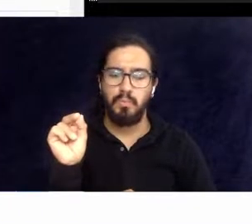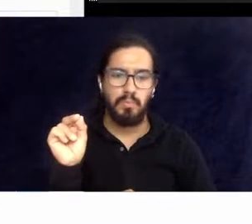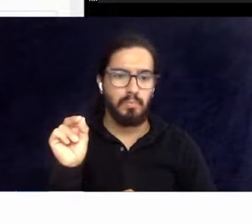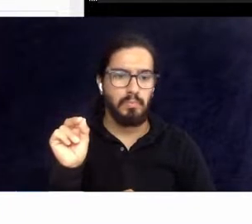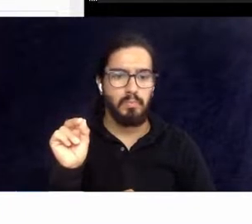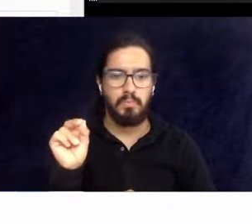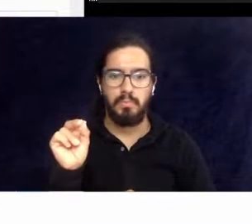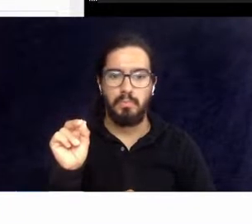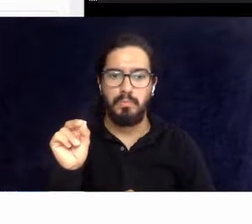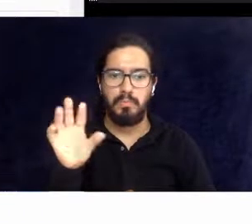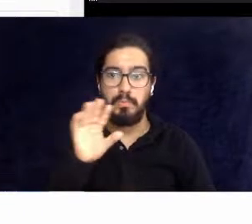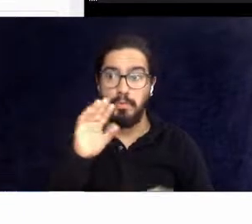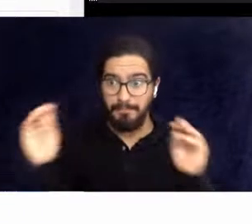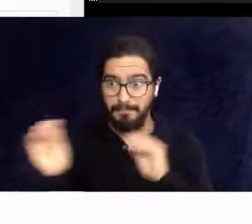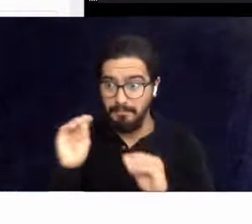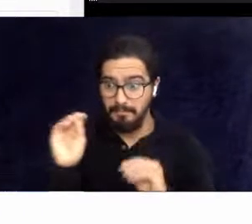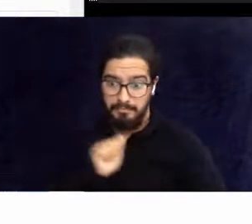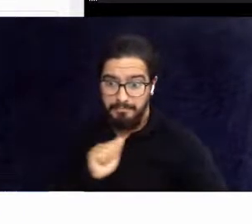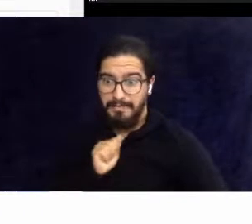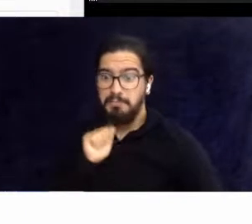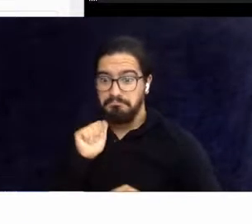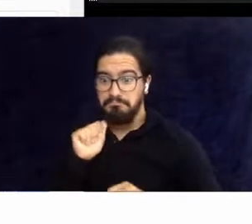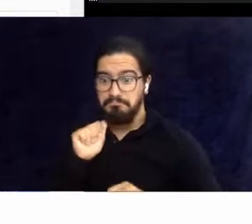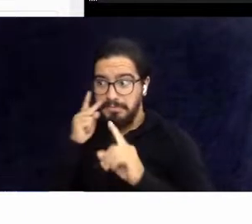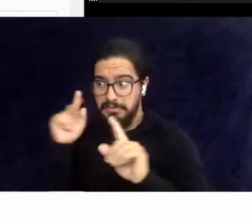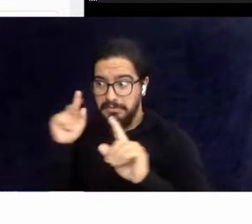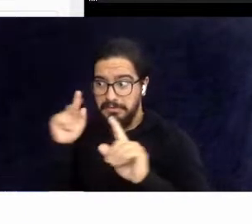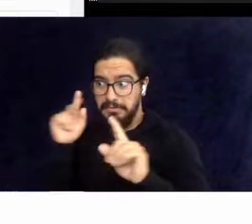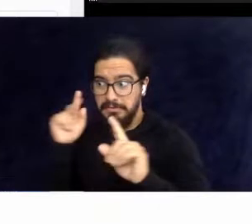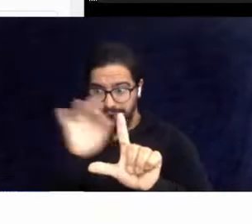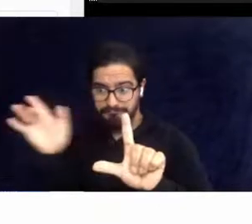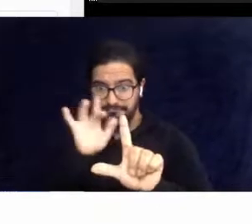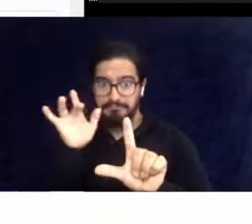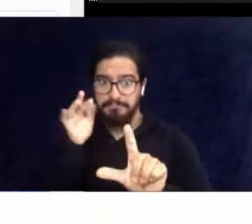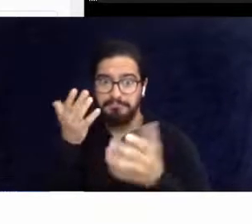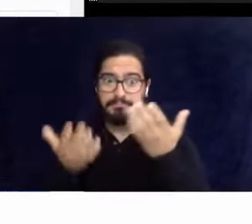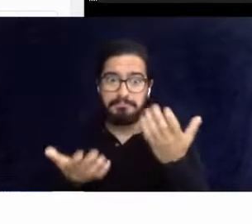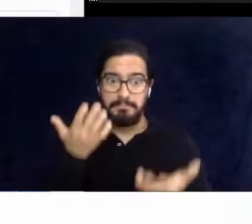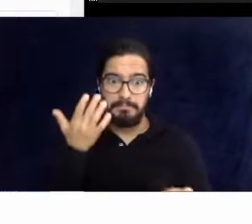they're moving for me. Yep. I probably would have to